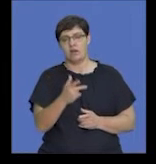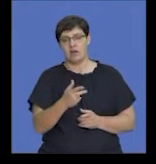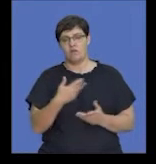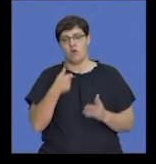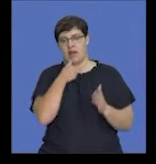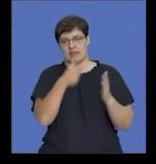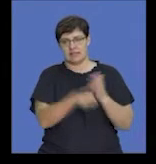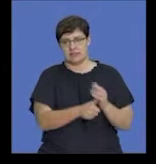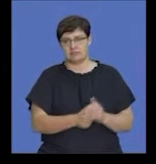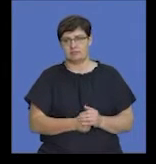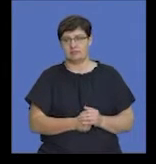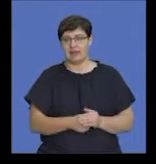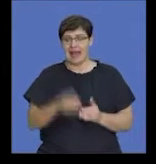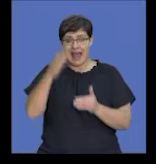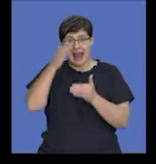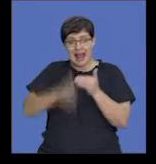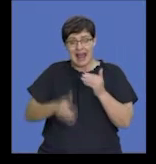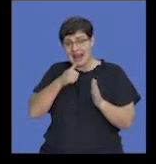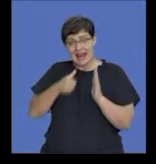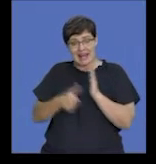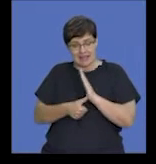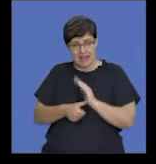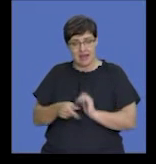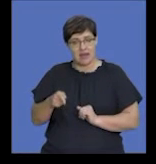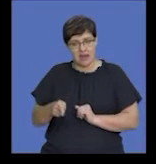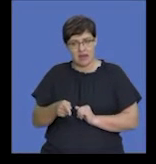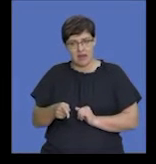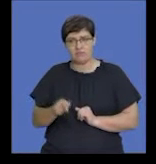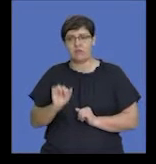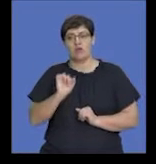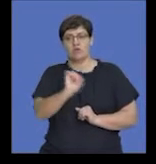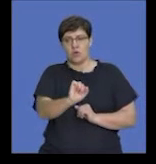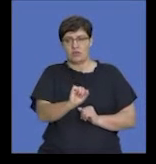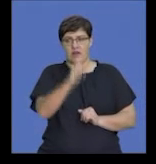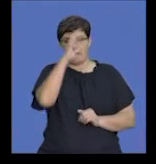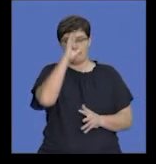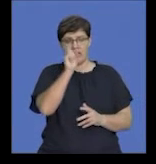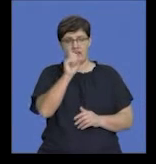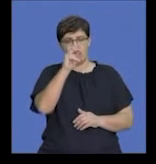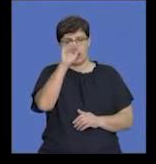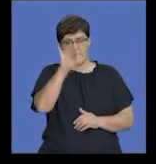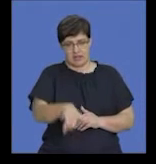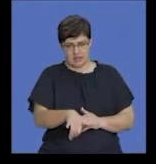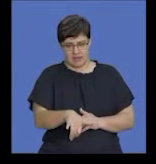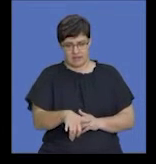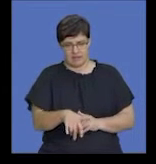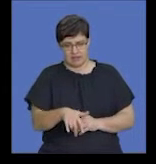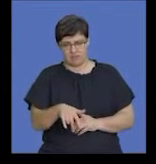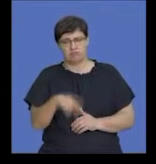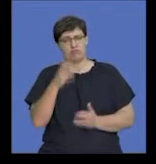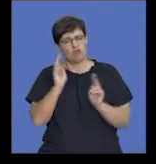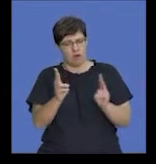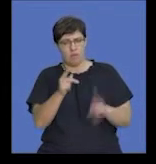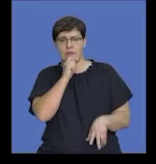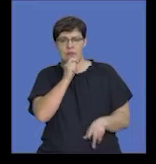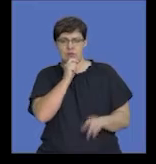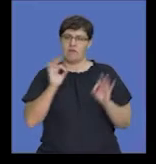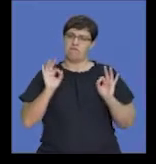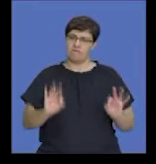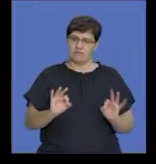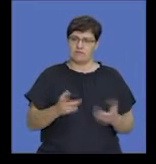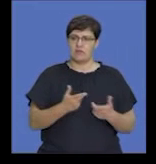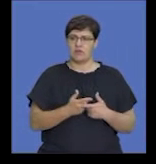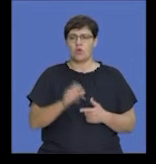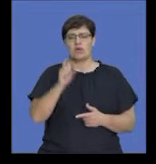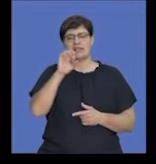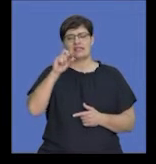Then the ending of your letter, yours faithfully, right, is usually what we use in our formal letters. Yours sincerely is something